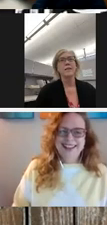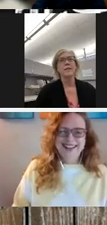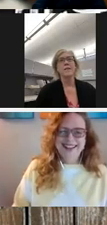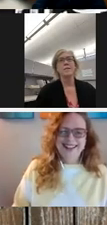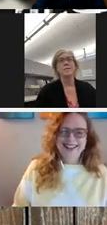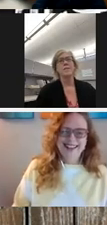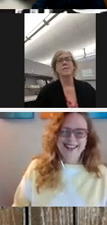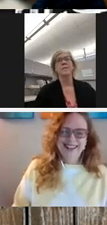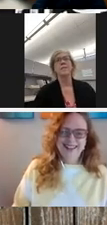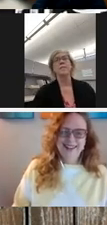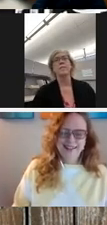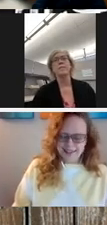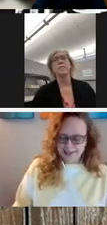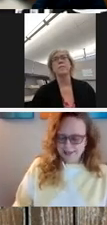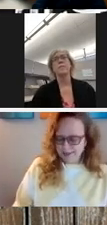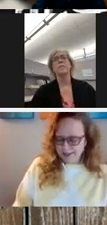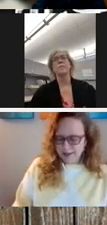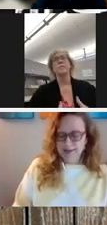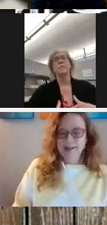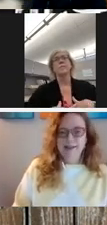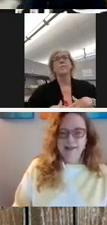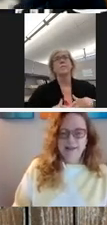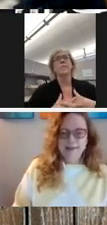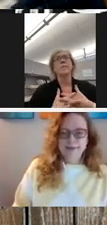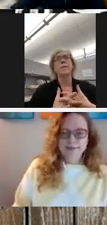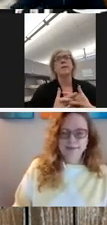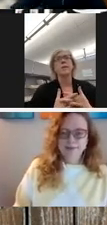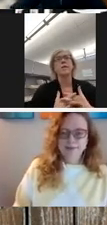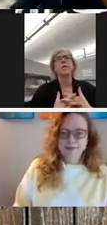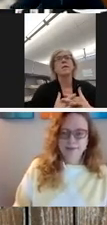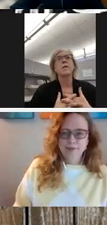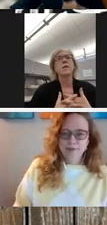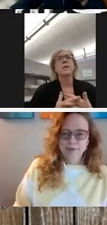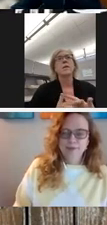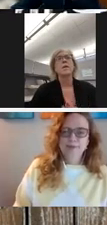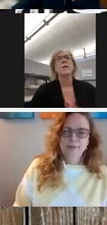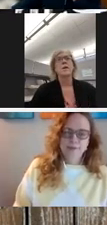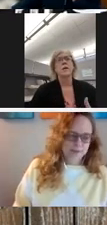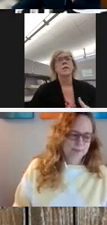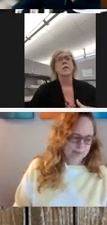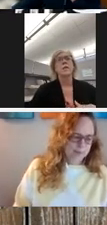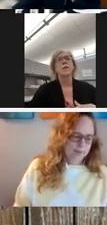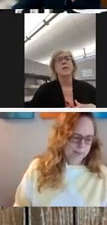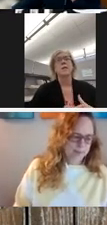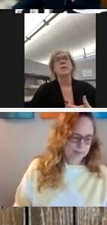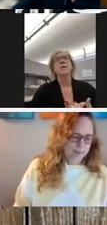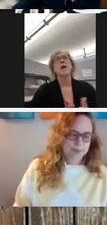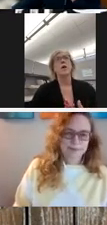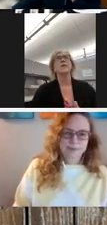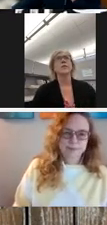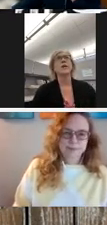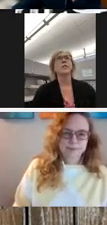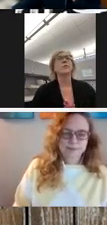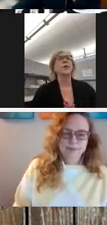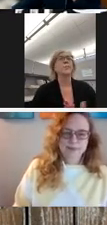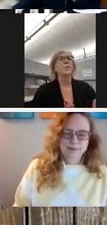It was basically what does a customer expect if they come into the door of a job center, and what's the flow of how they're helped? Okay,